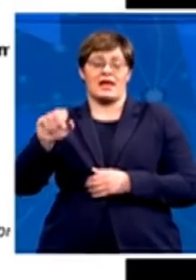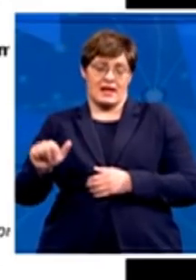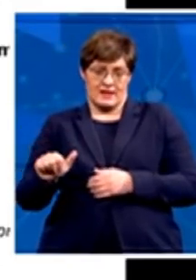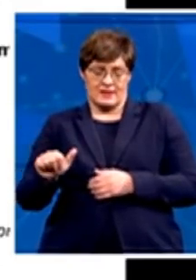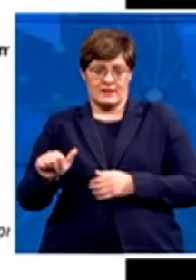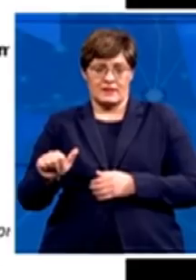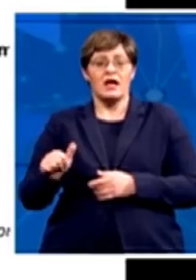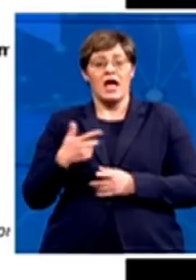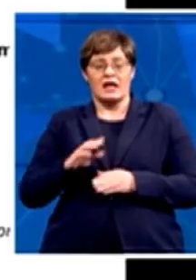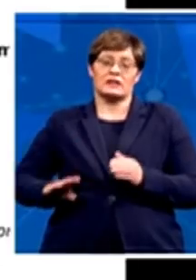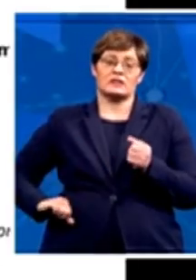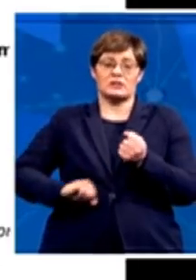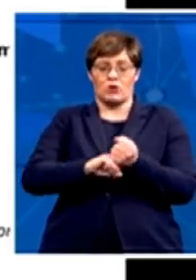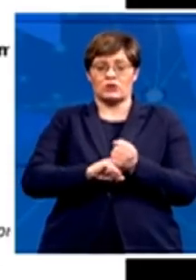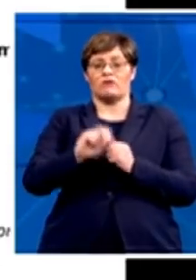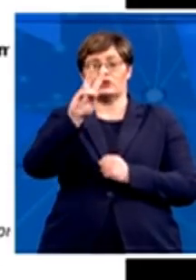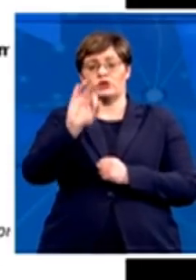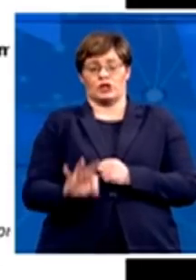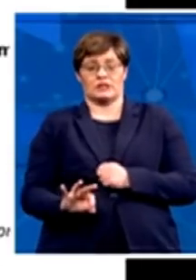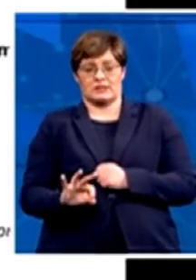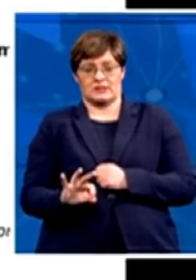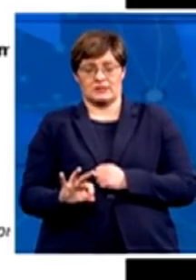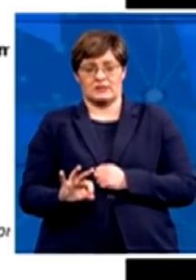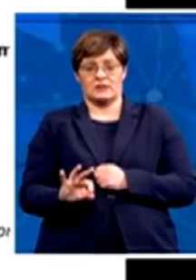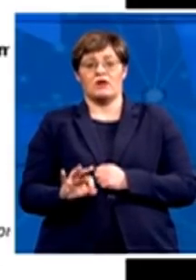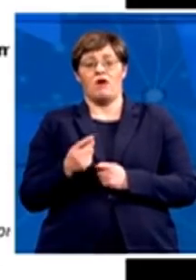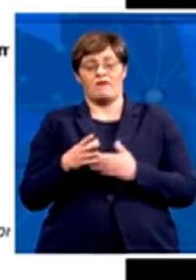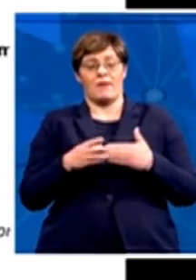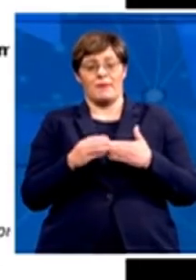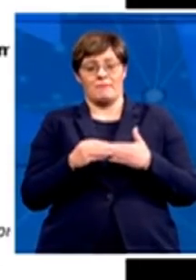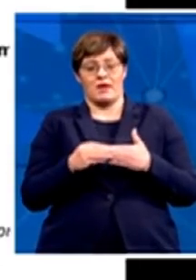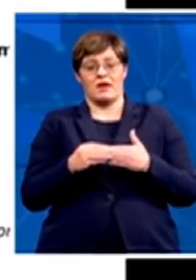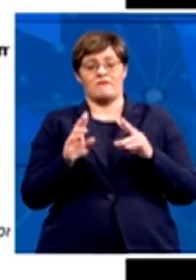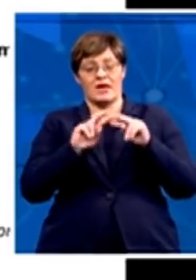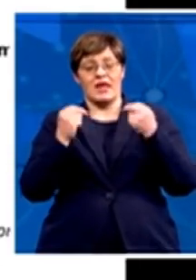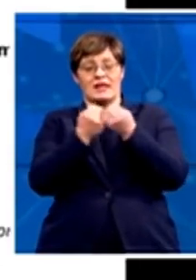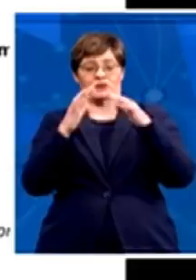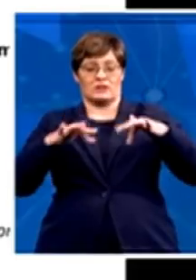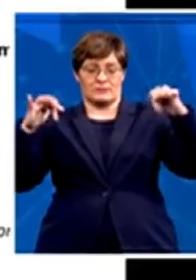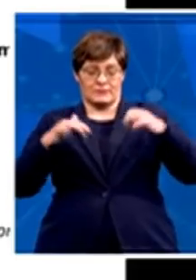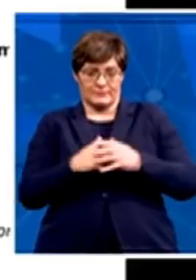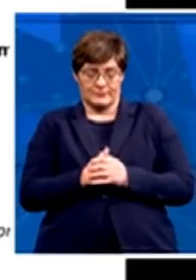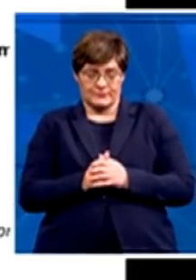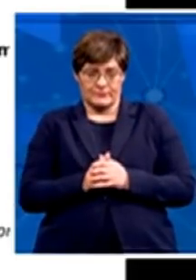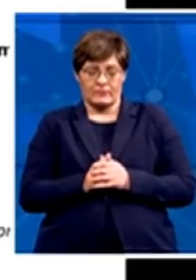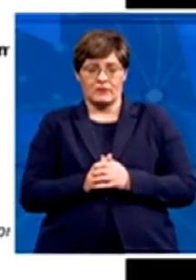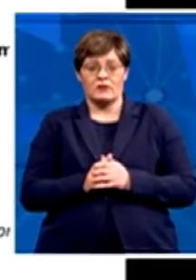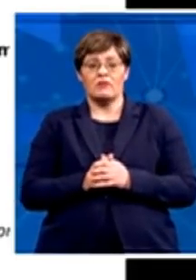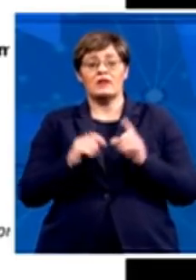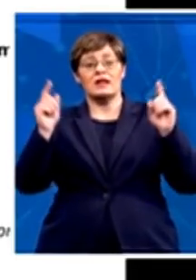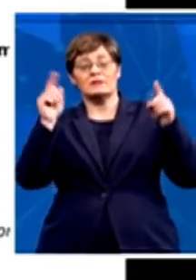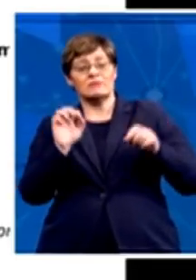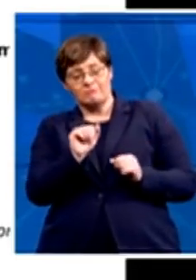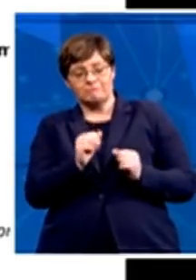2/3 of the members of the NA. So it's important to note here that the threshold for removal of the Public Protector and also the